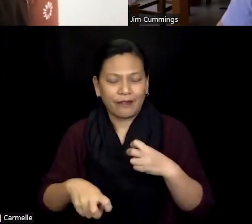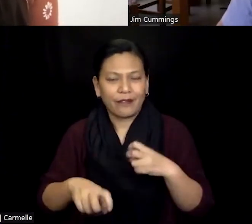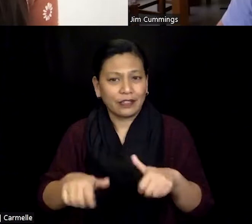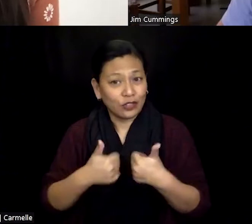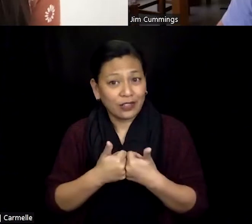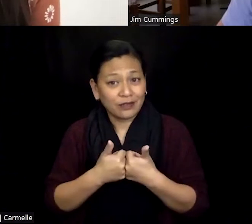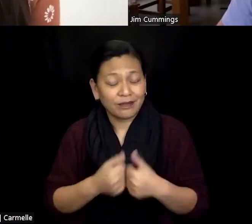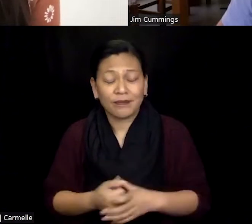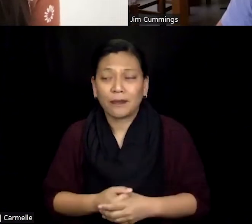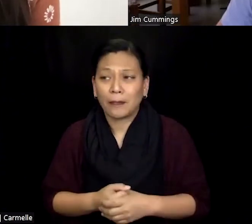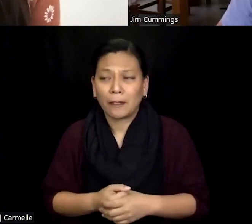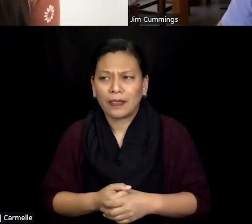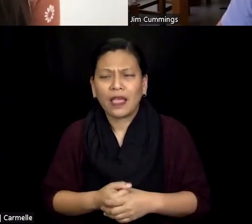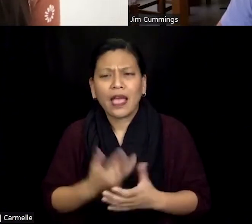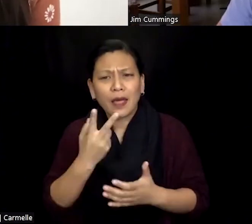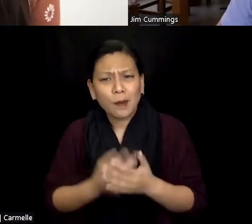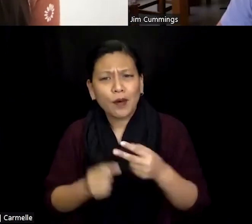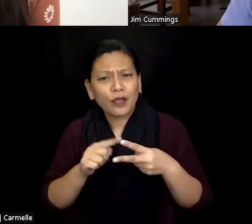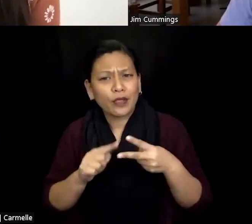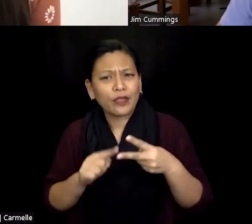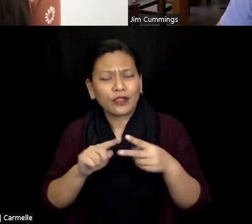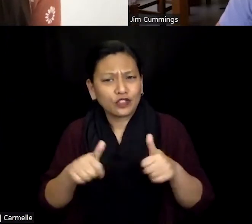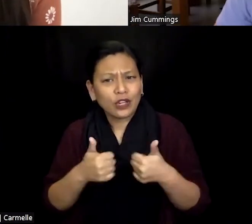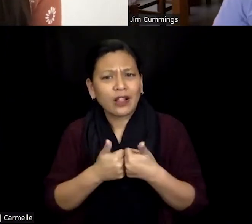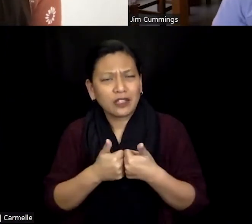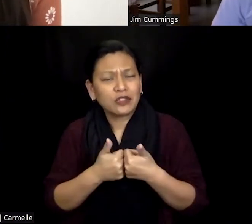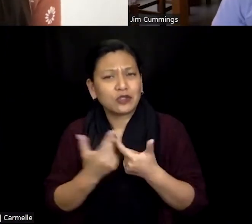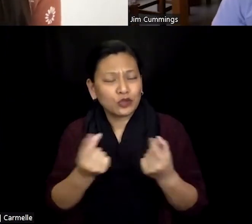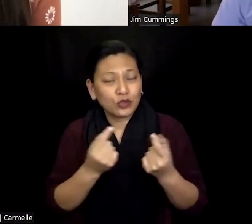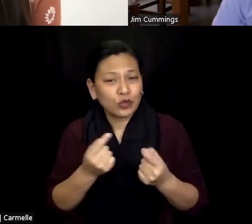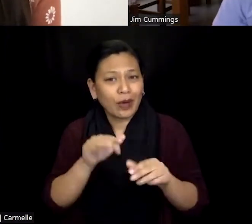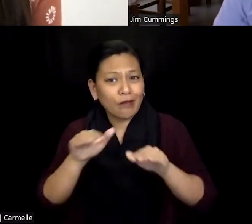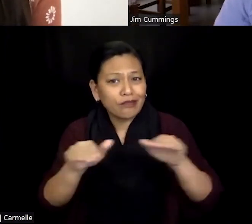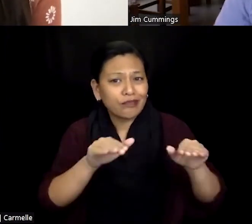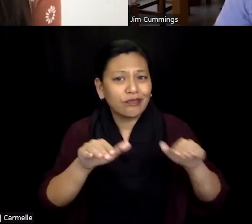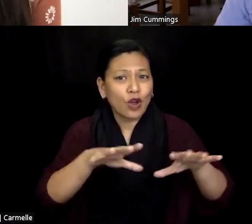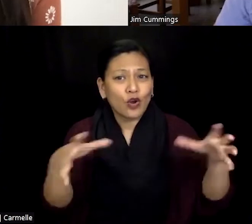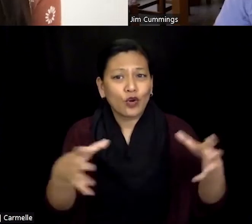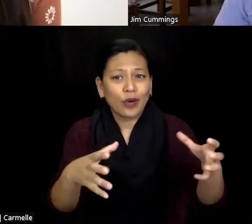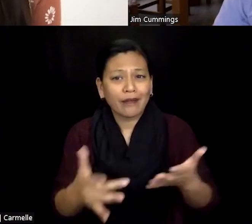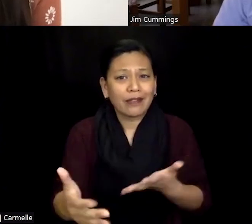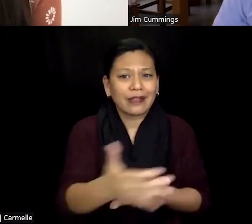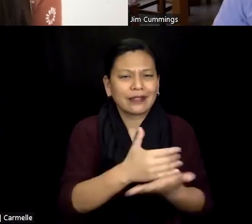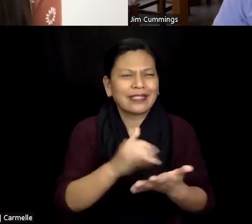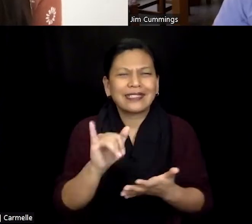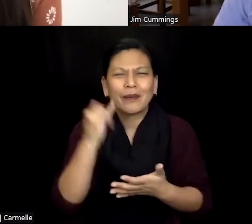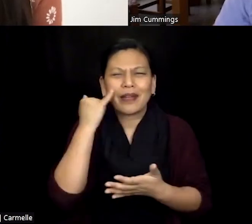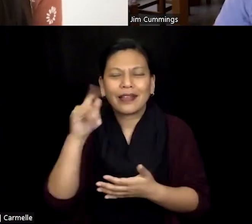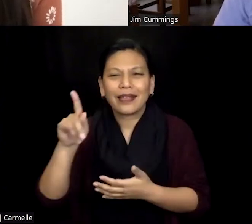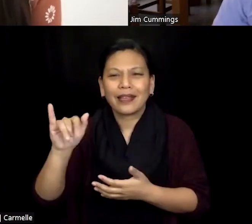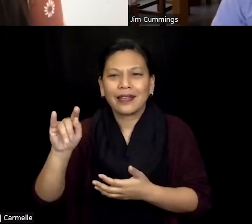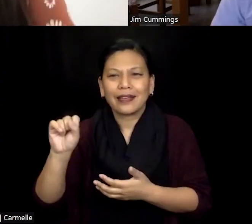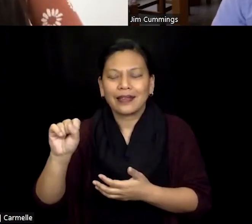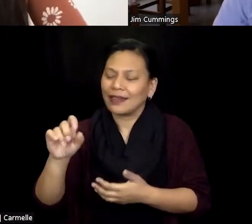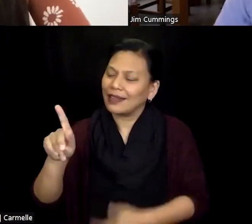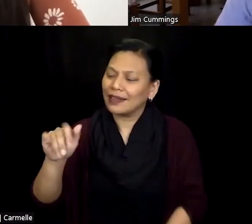And we've kind of solved both of those through crowd equity financing, which is great. It's like Kickstarter, except the backers